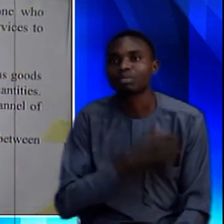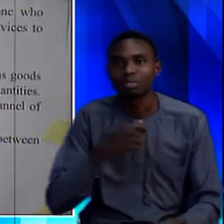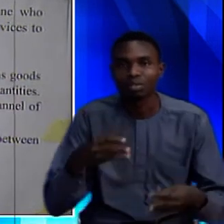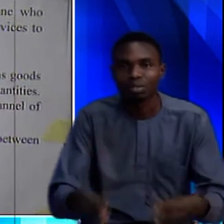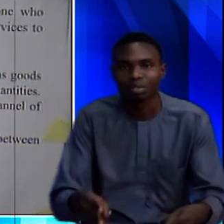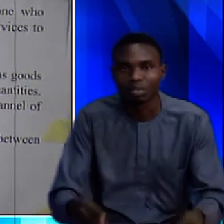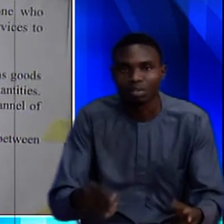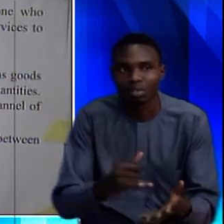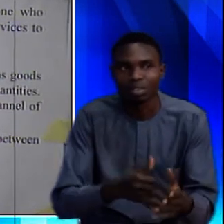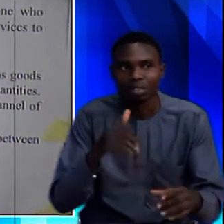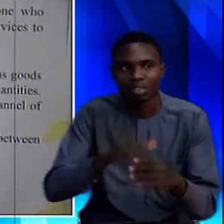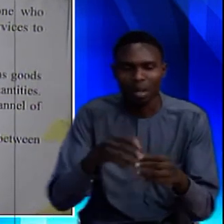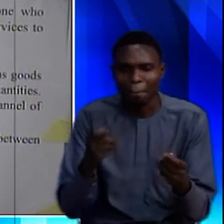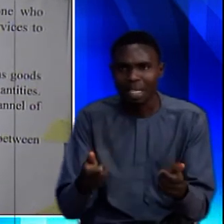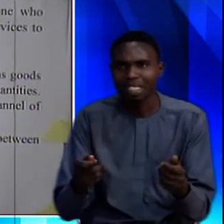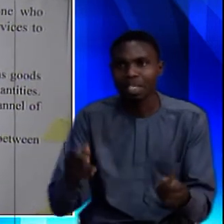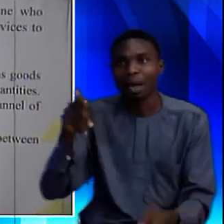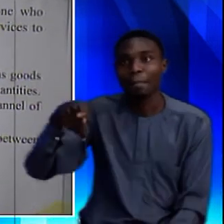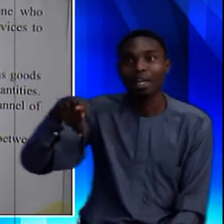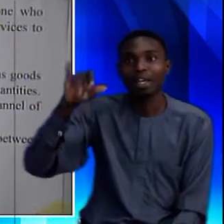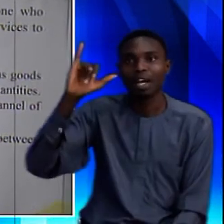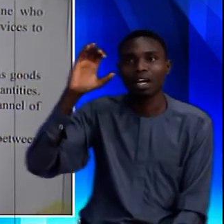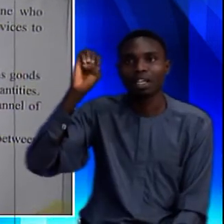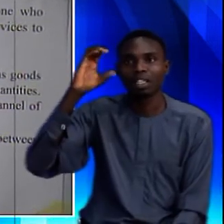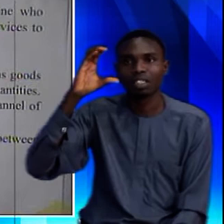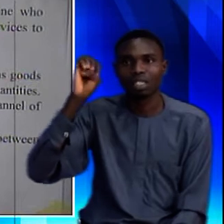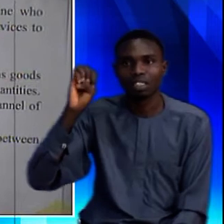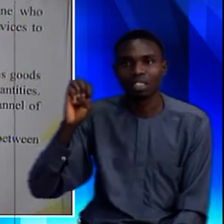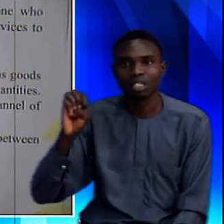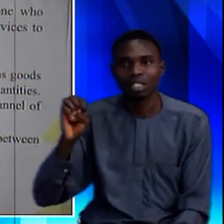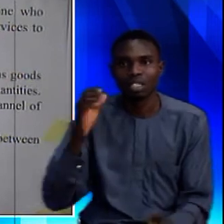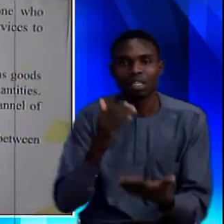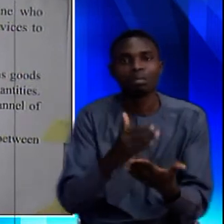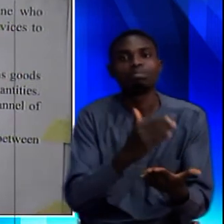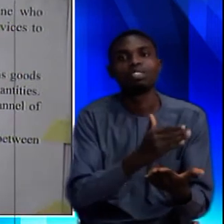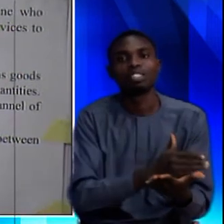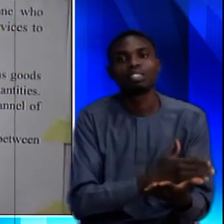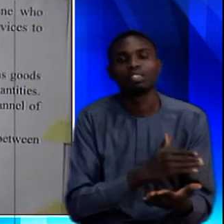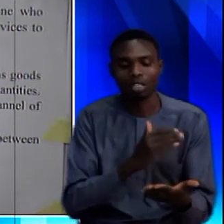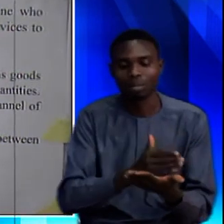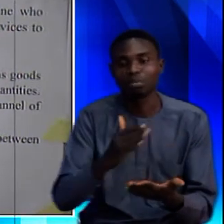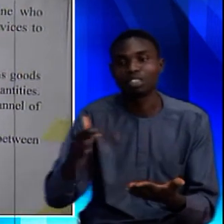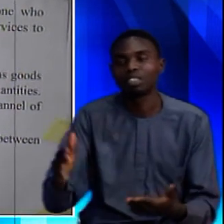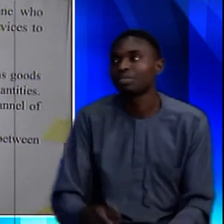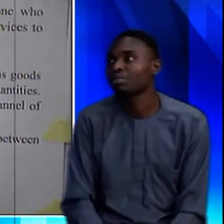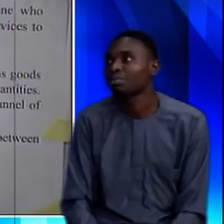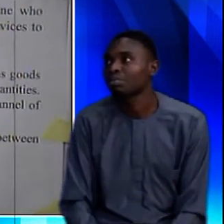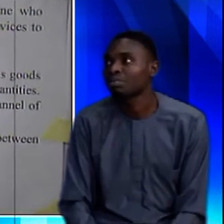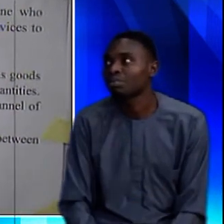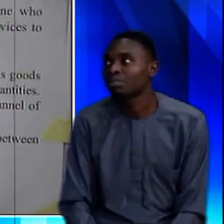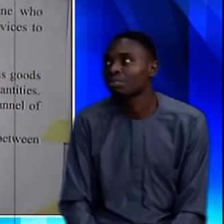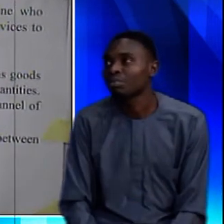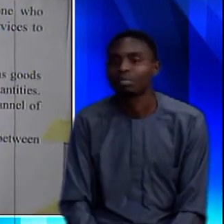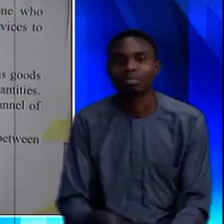into what? Pieces, into the small quantities to what? To the retailer. Now, what are the roles played